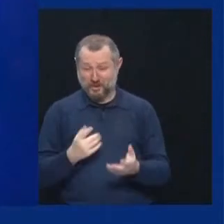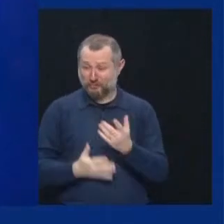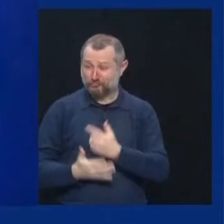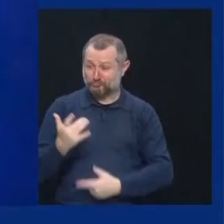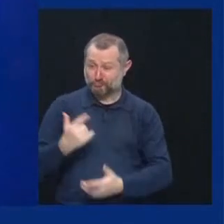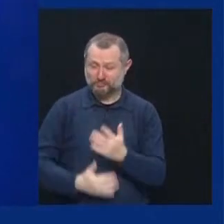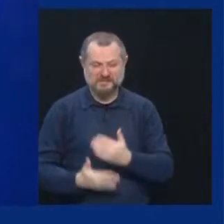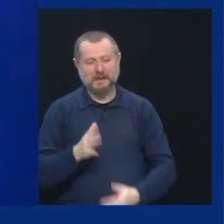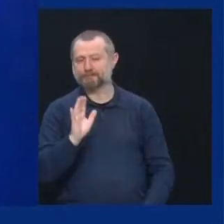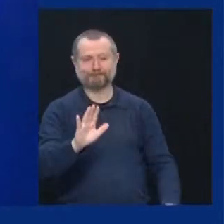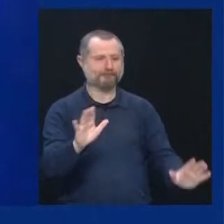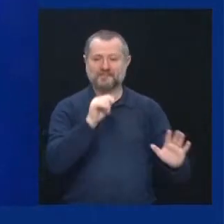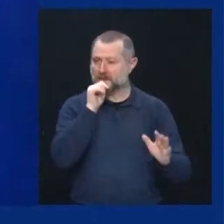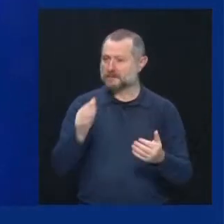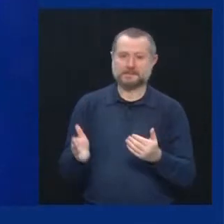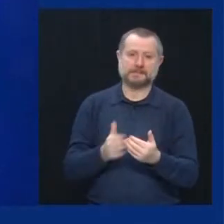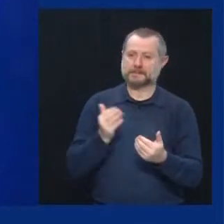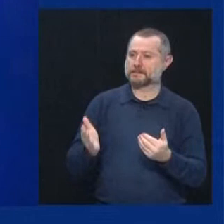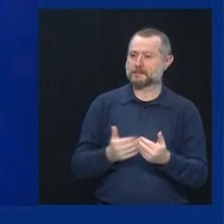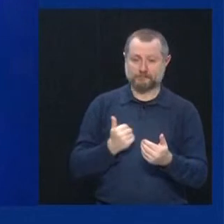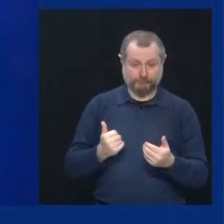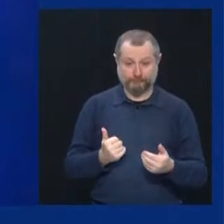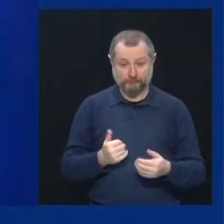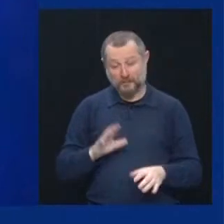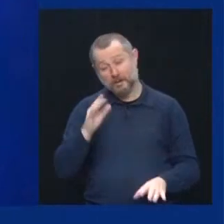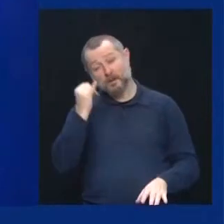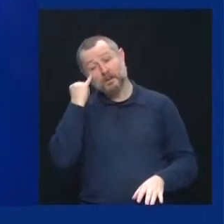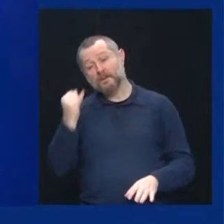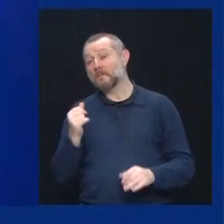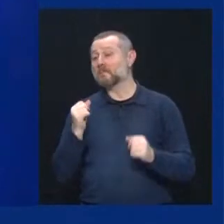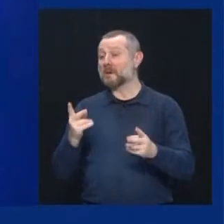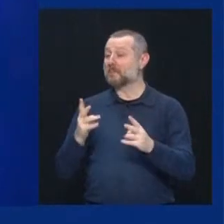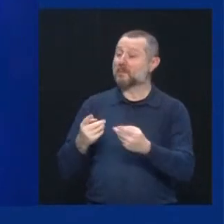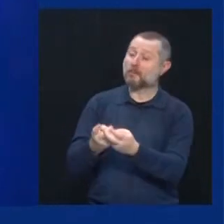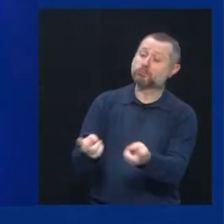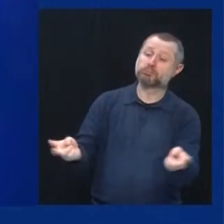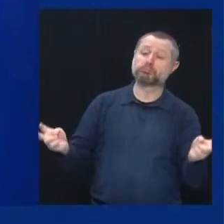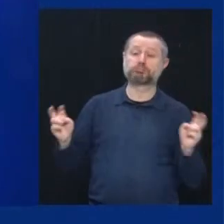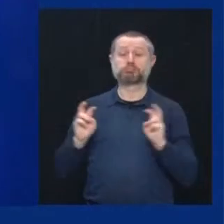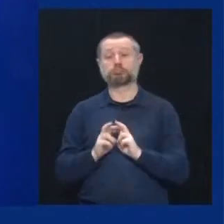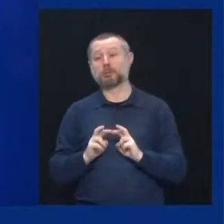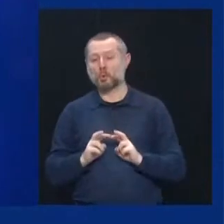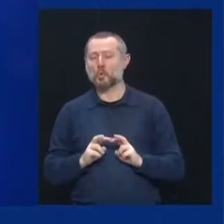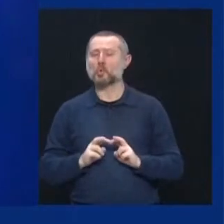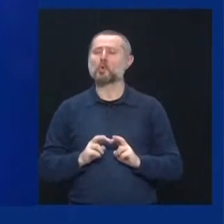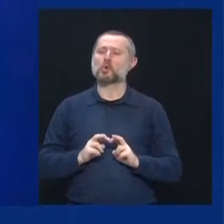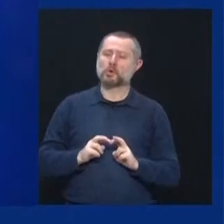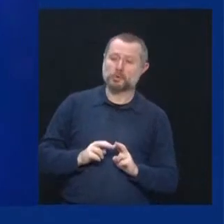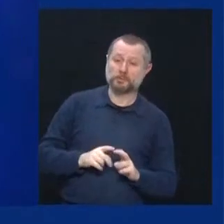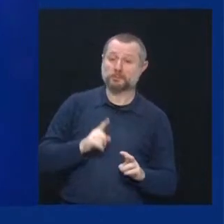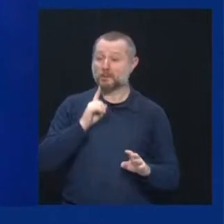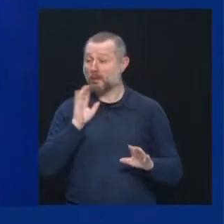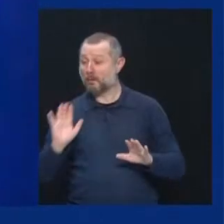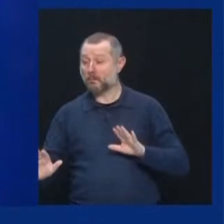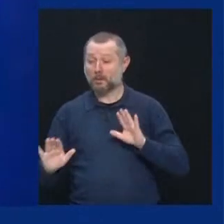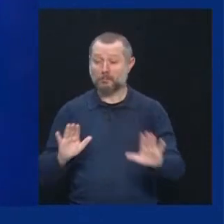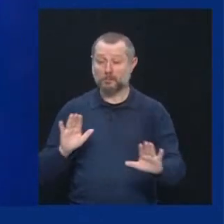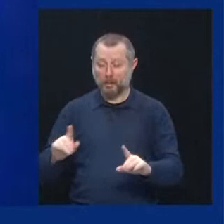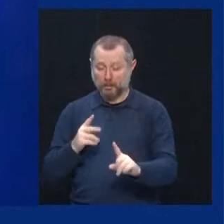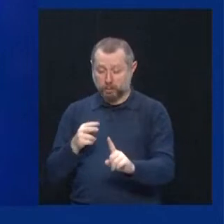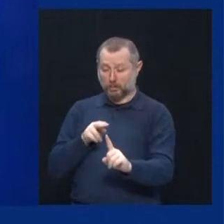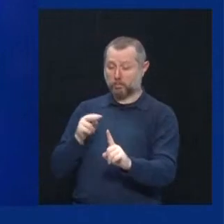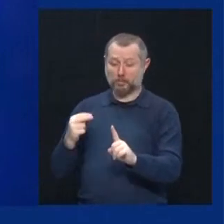You put 15 people in a room, you're going to have a lot of venting